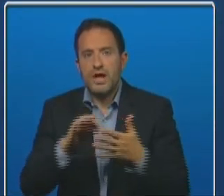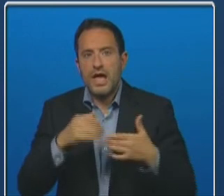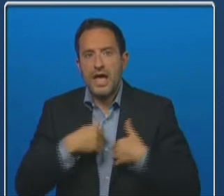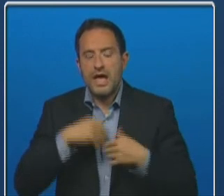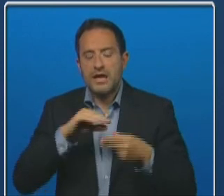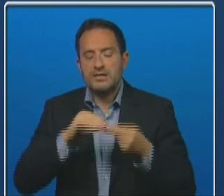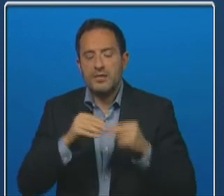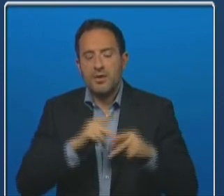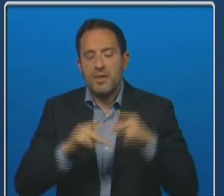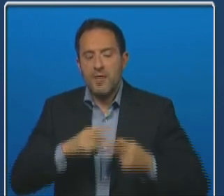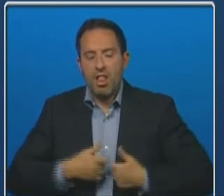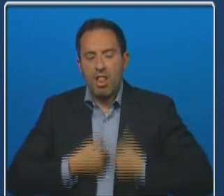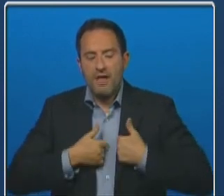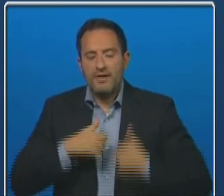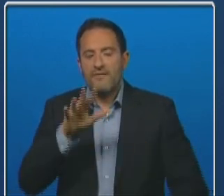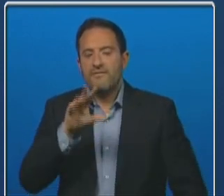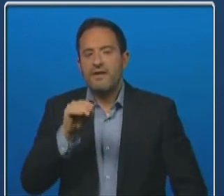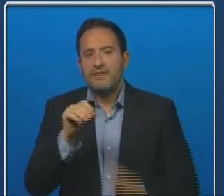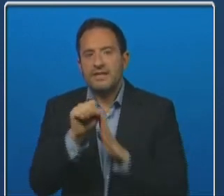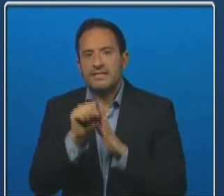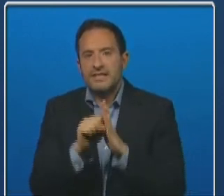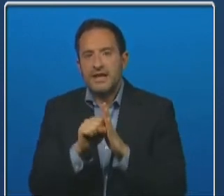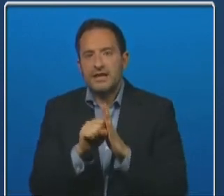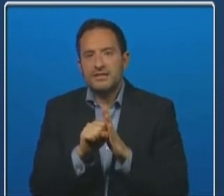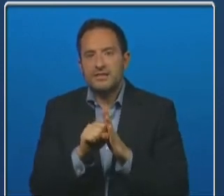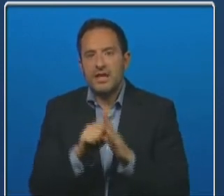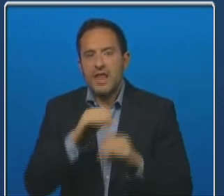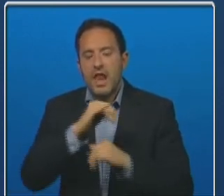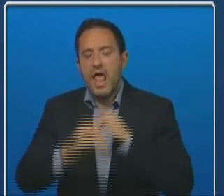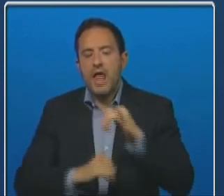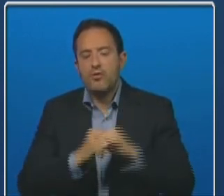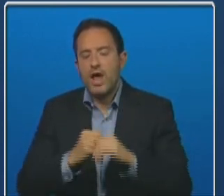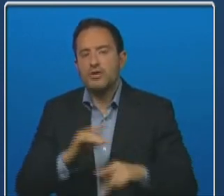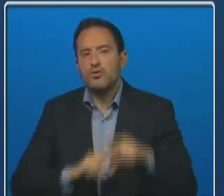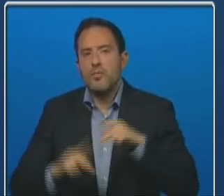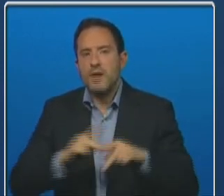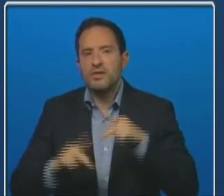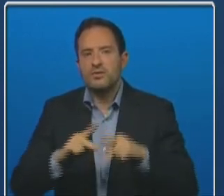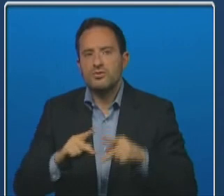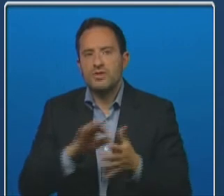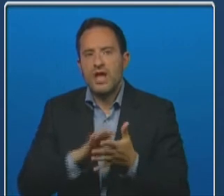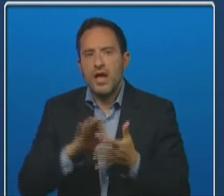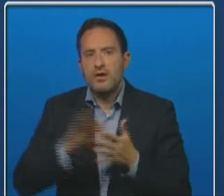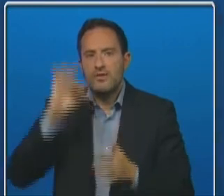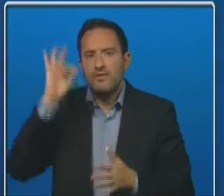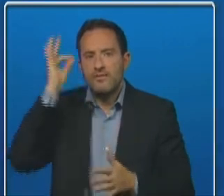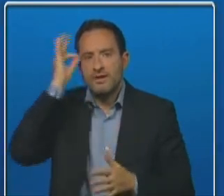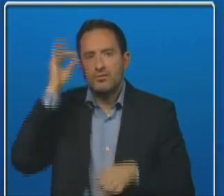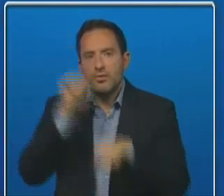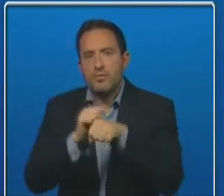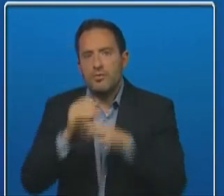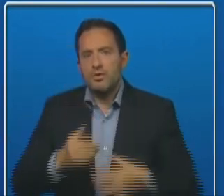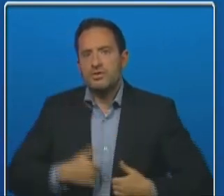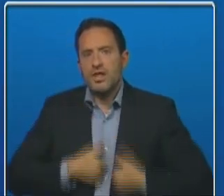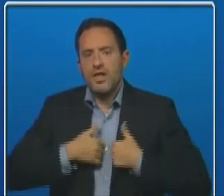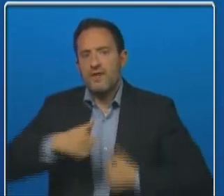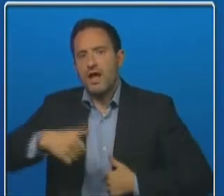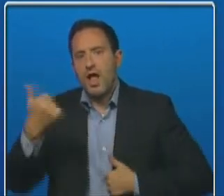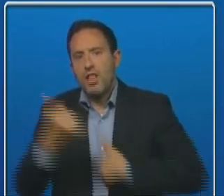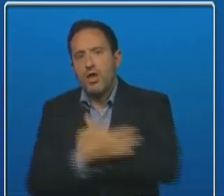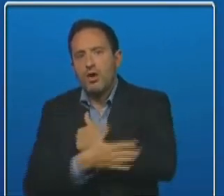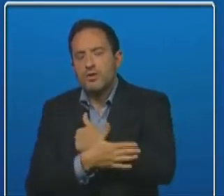people living in the 50 states plus the overseas population, which is a count of federal employees living overseas and their